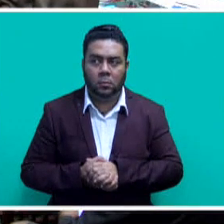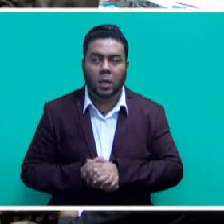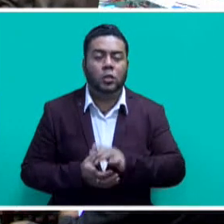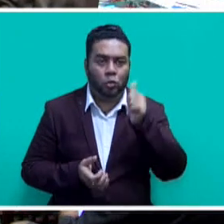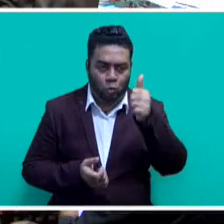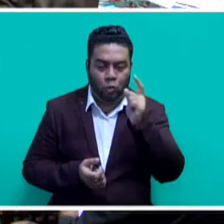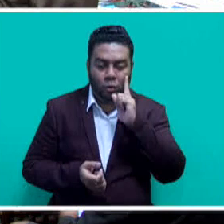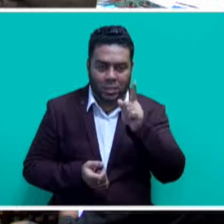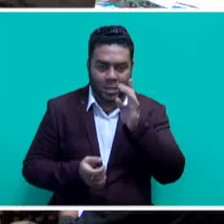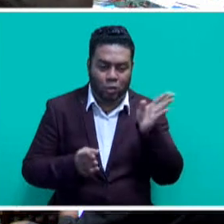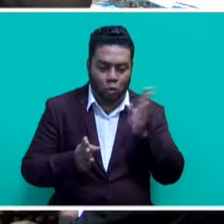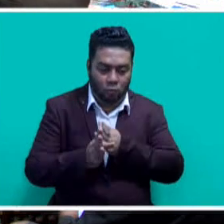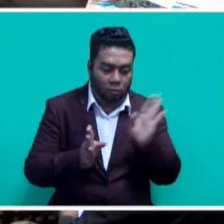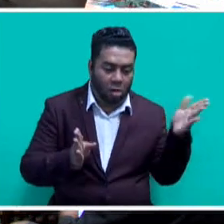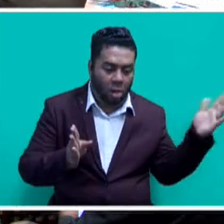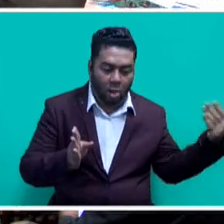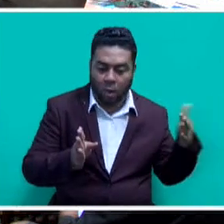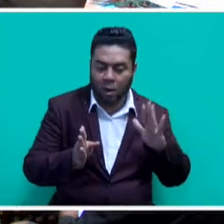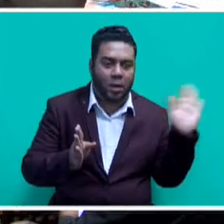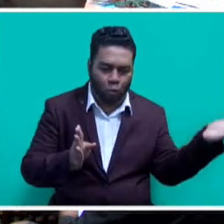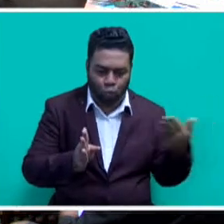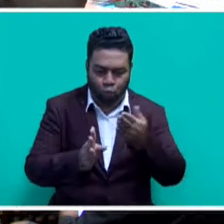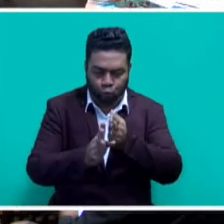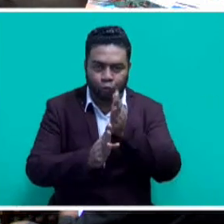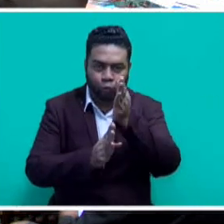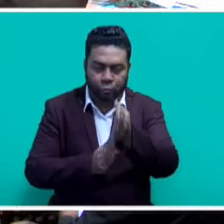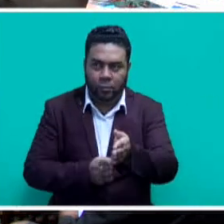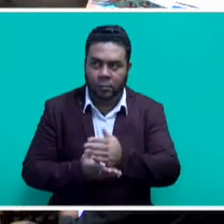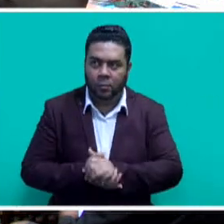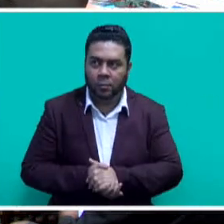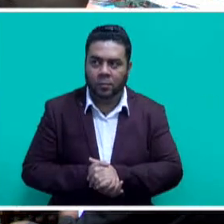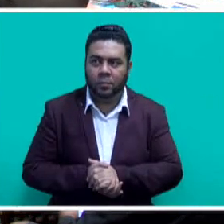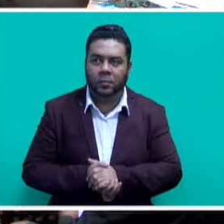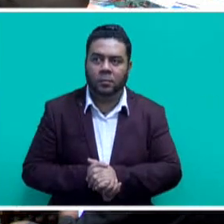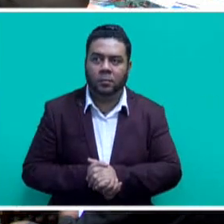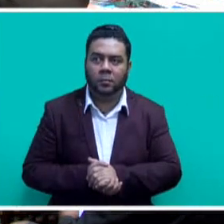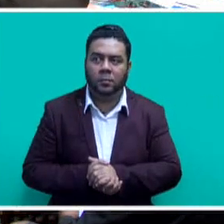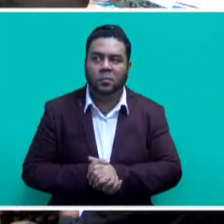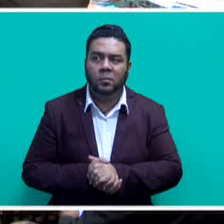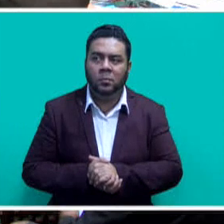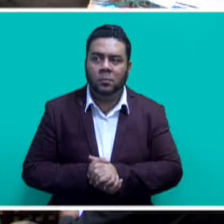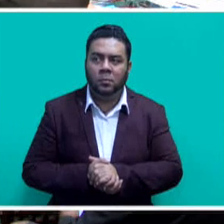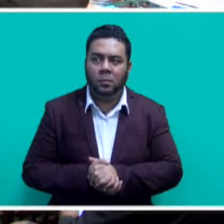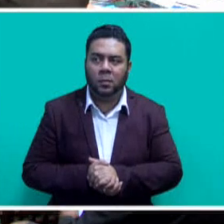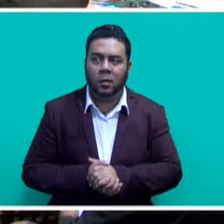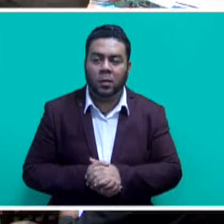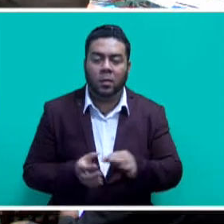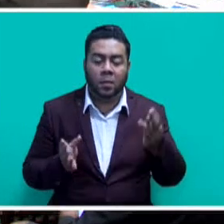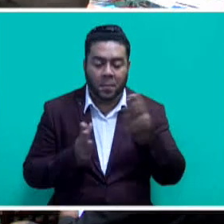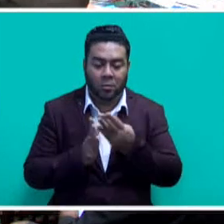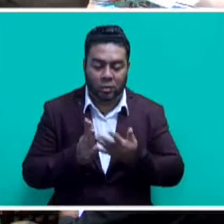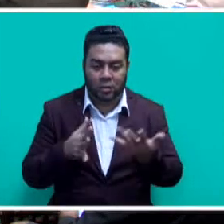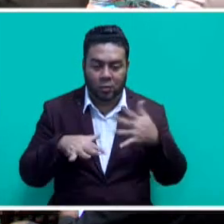again. Thank you, sir. The budget, Mr. Speaker, the budget aligns with the coalition